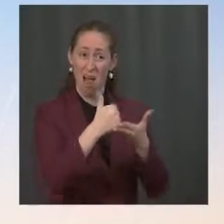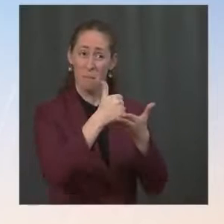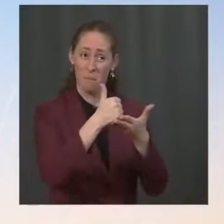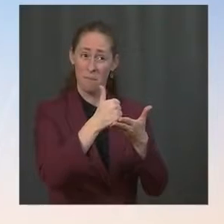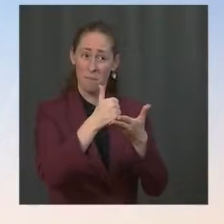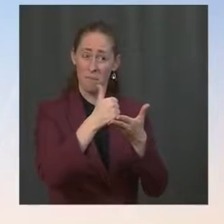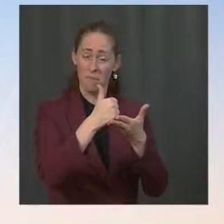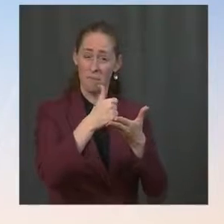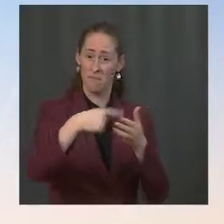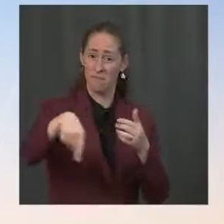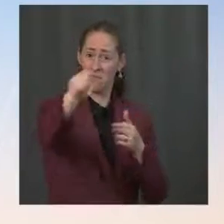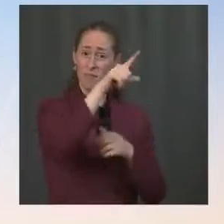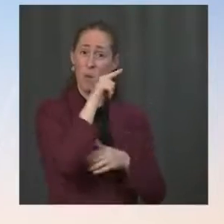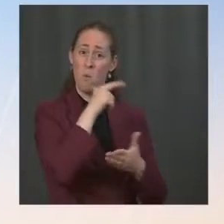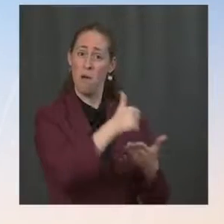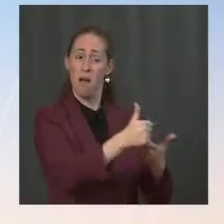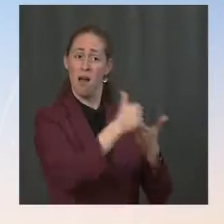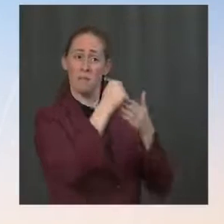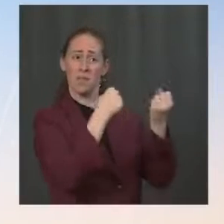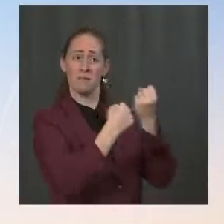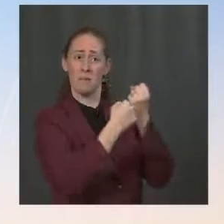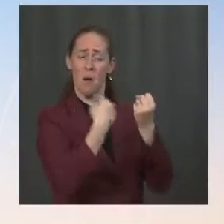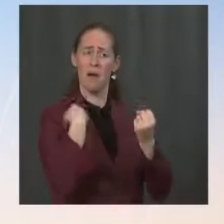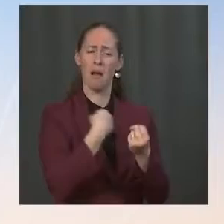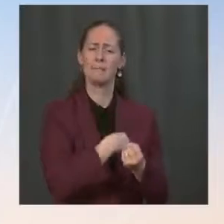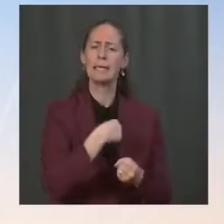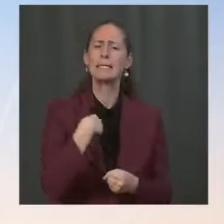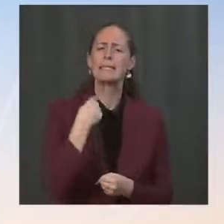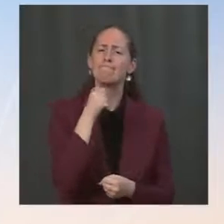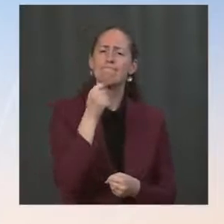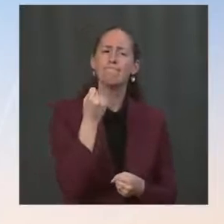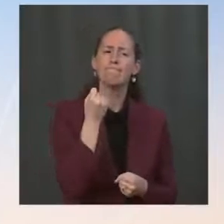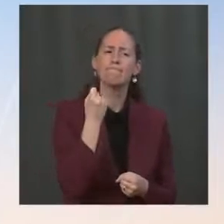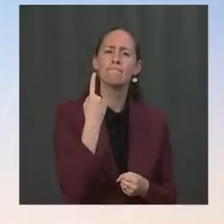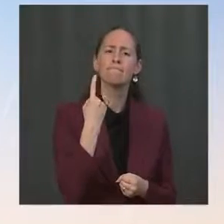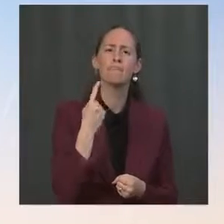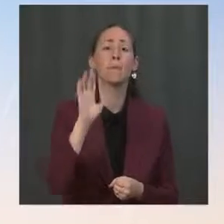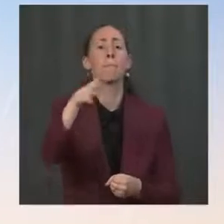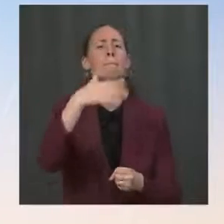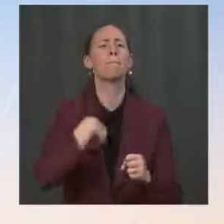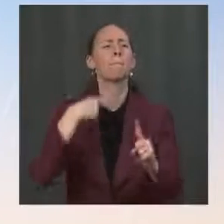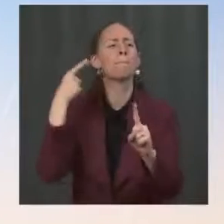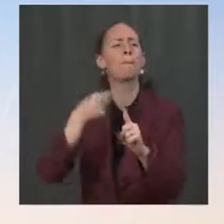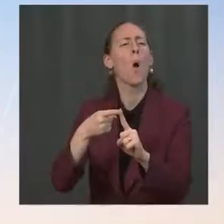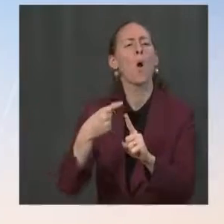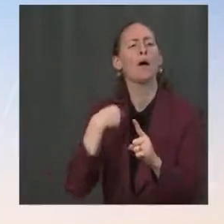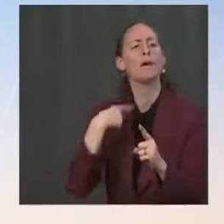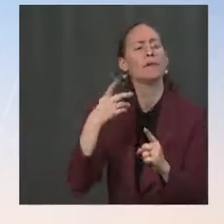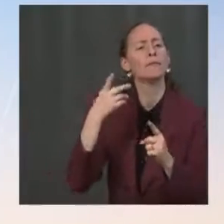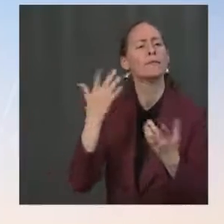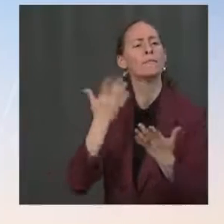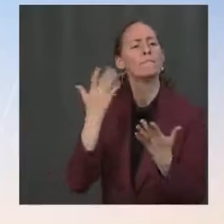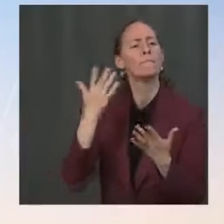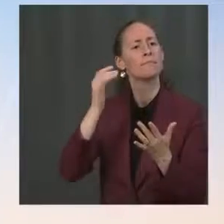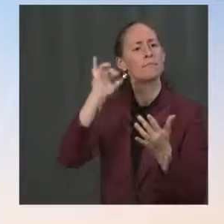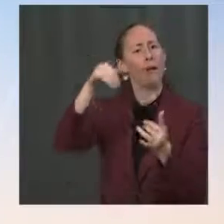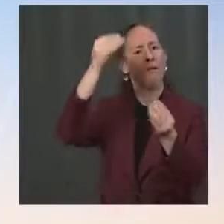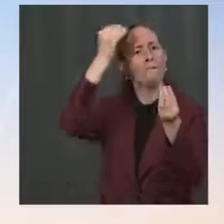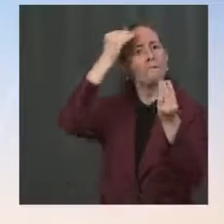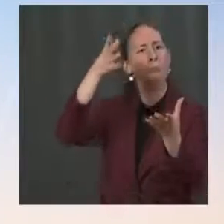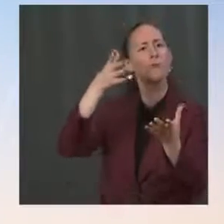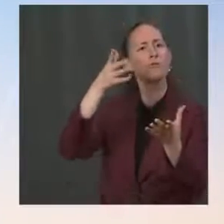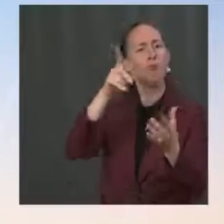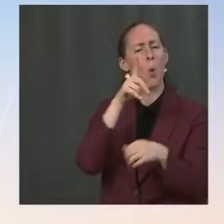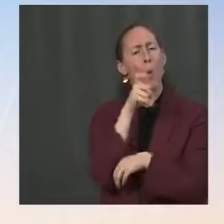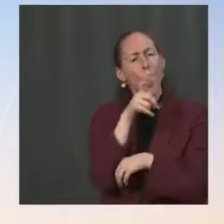they've been through a thorough vetting process, or what's the root of your question? The root of my question is consistent information for those who need help. So I've been